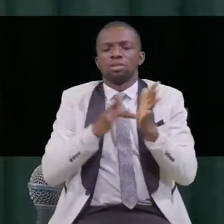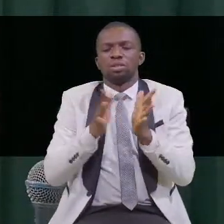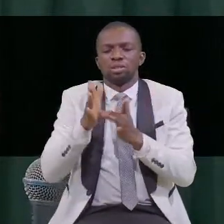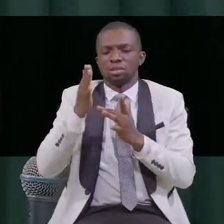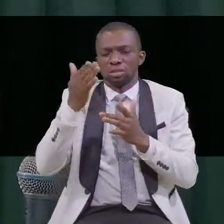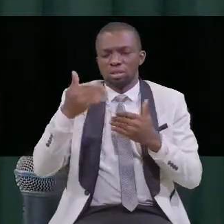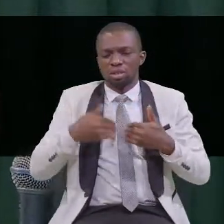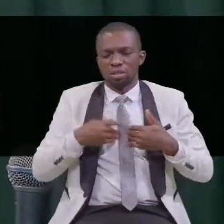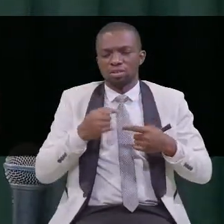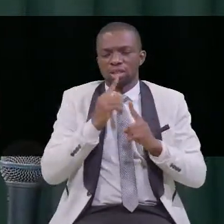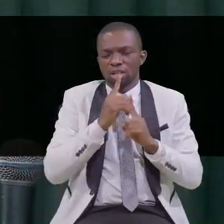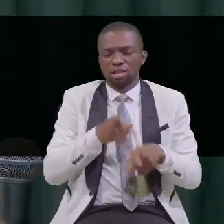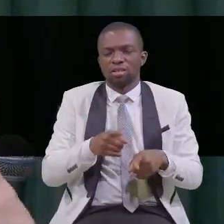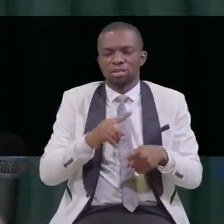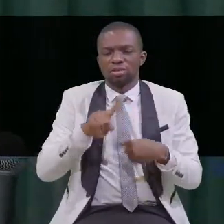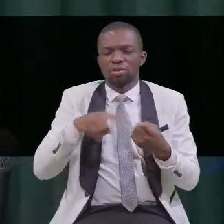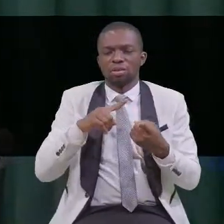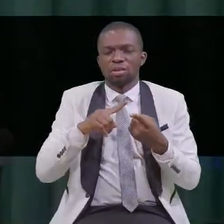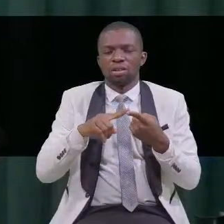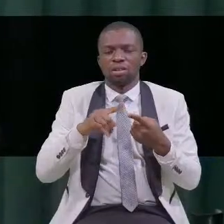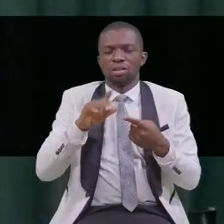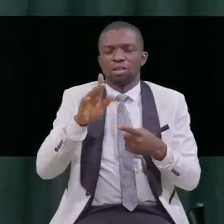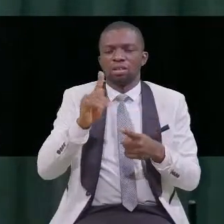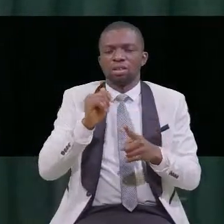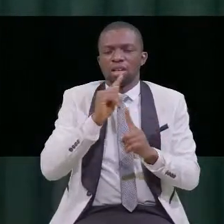the answer.